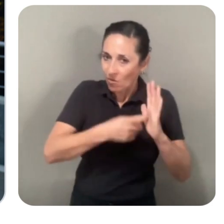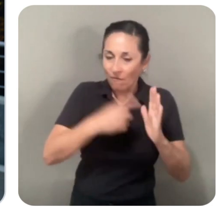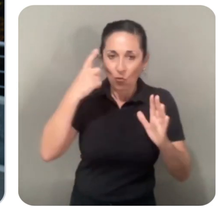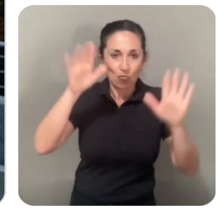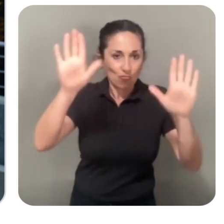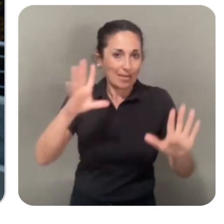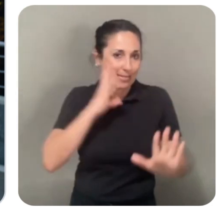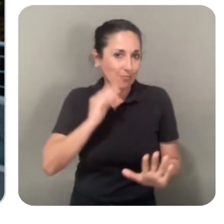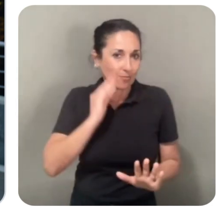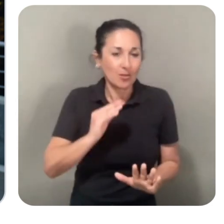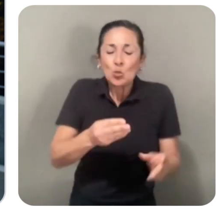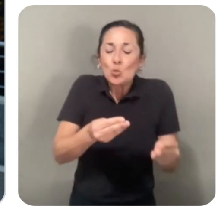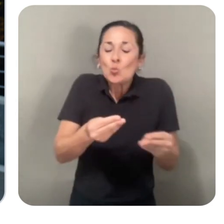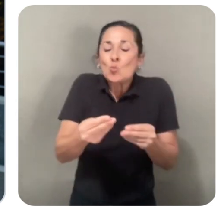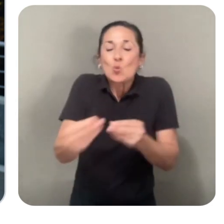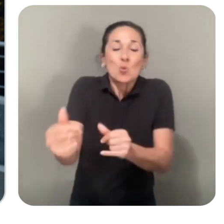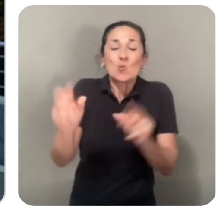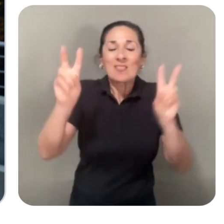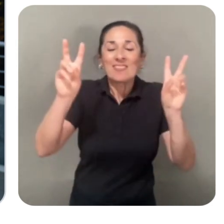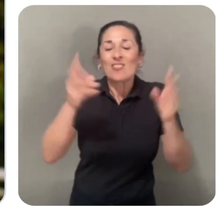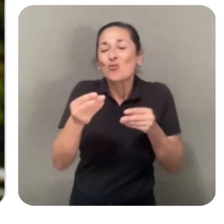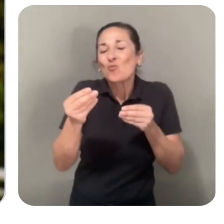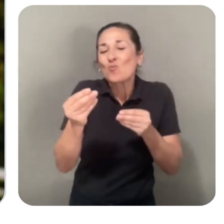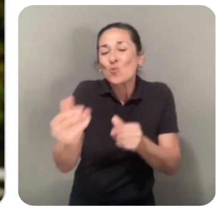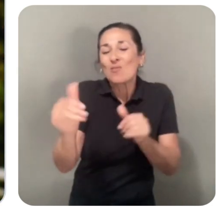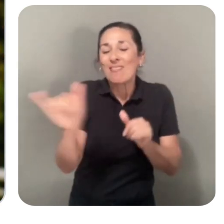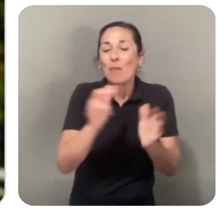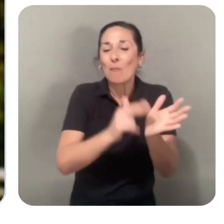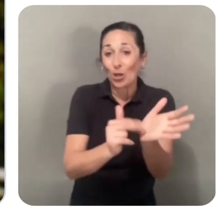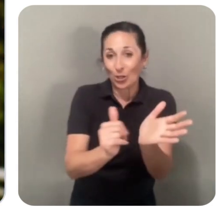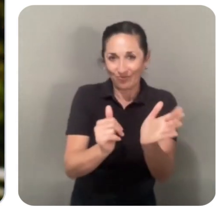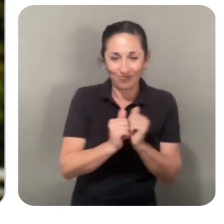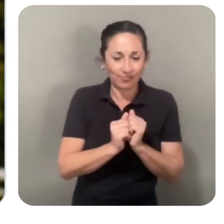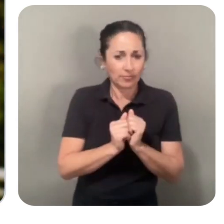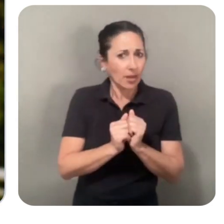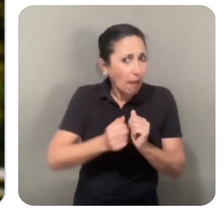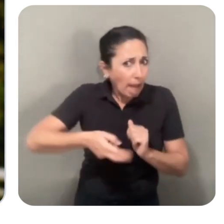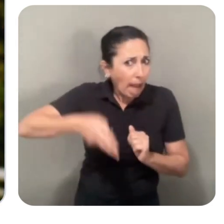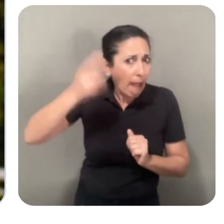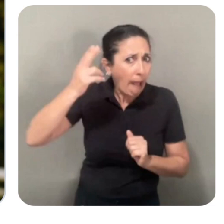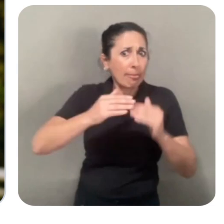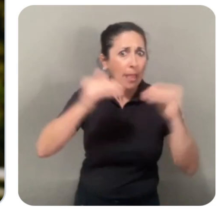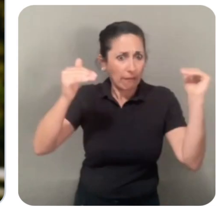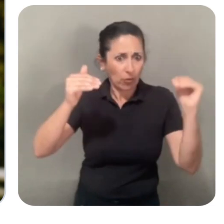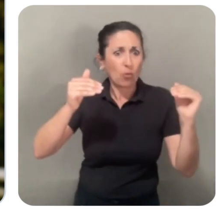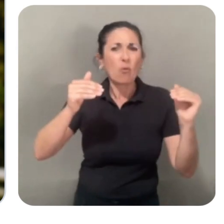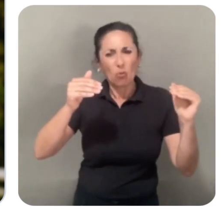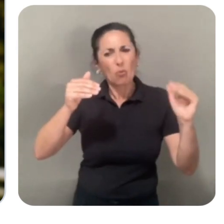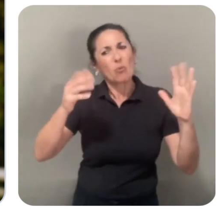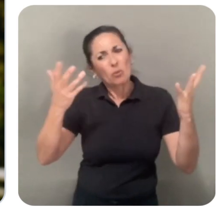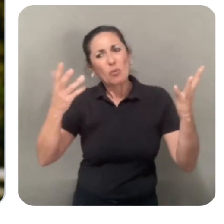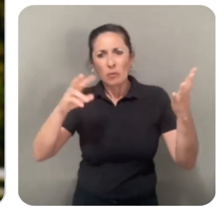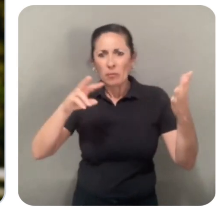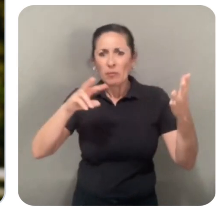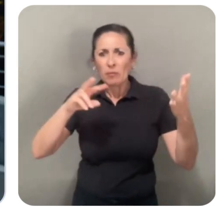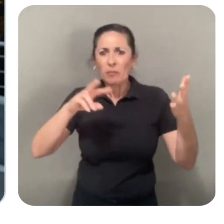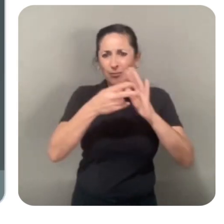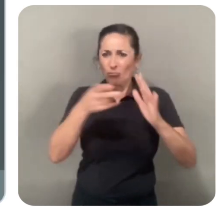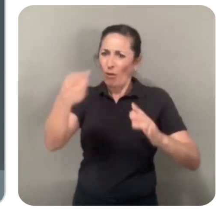experience. Be smooth like butter. At an extremely high level, this is an overview of the trade-offs you have to